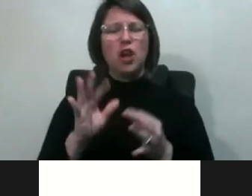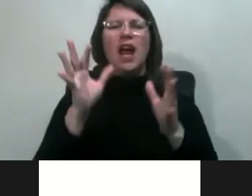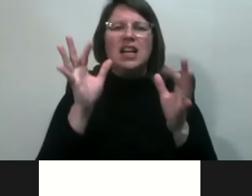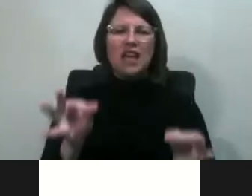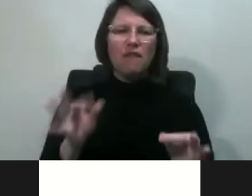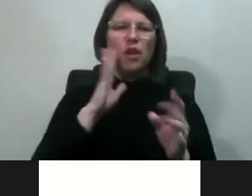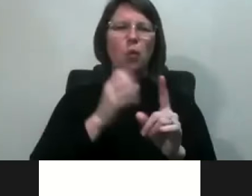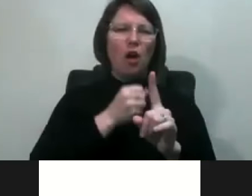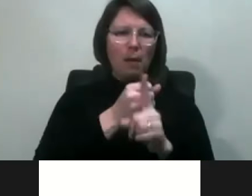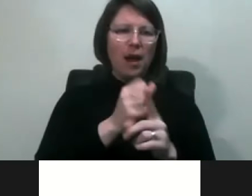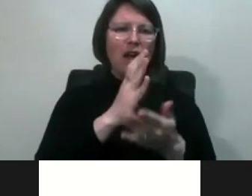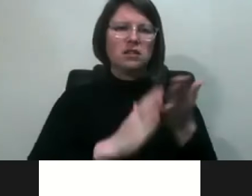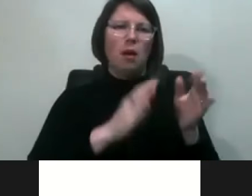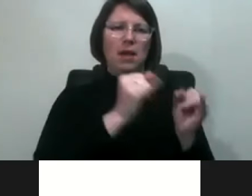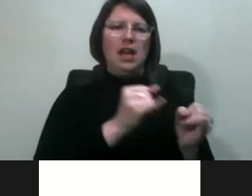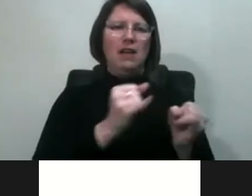some individuals or likely to be.